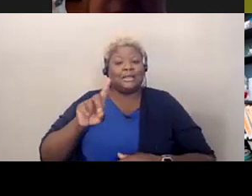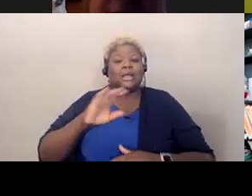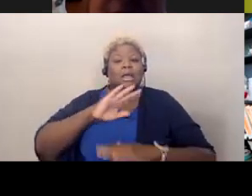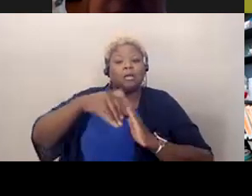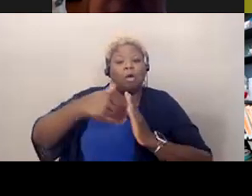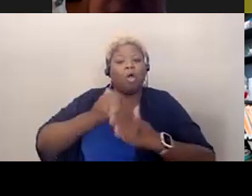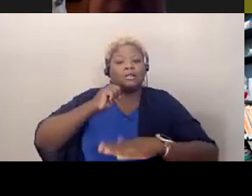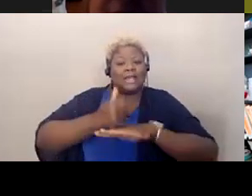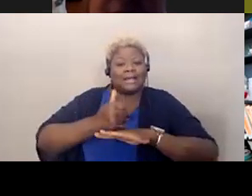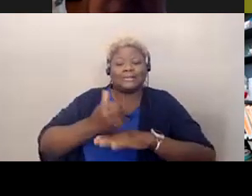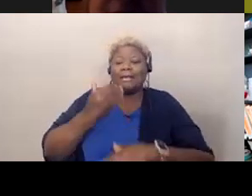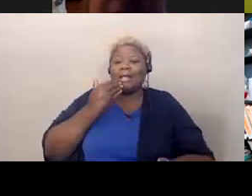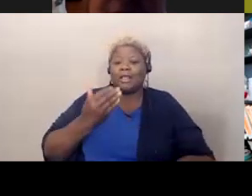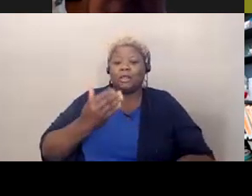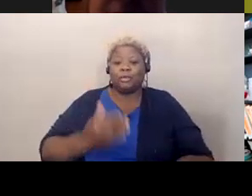settings. Thank you.